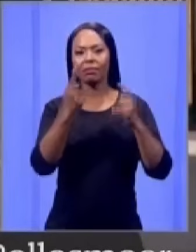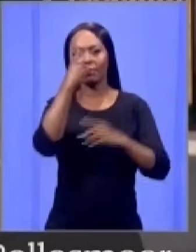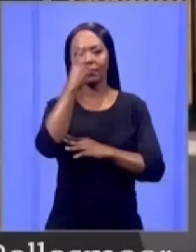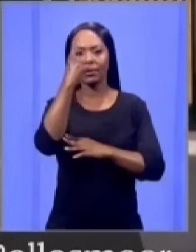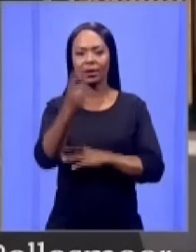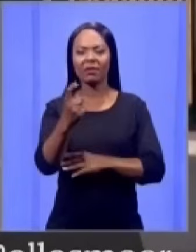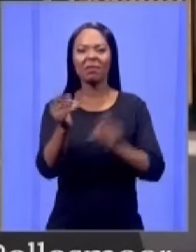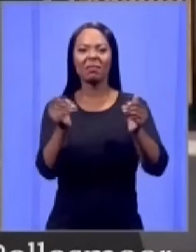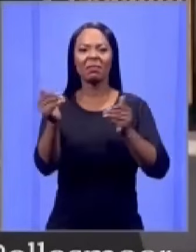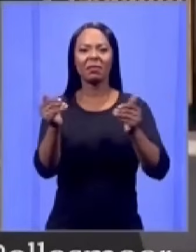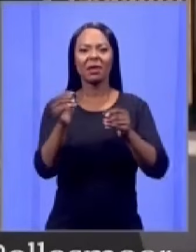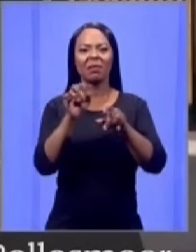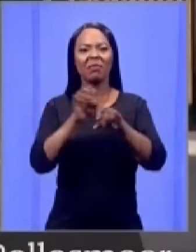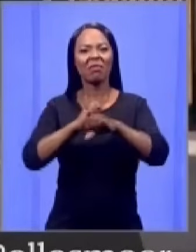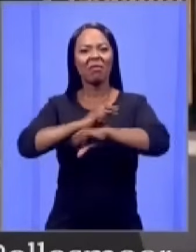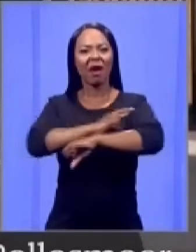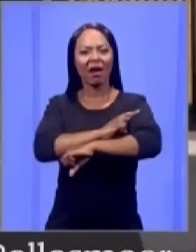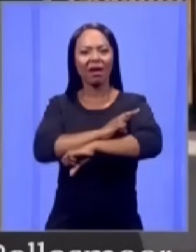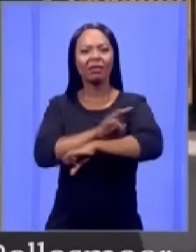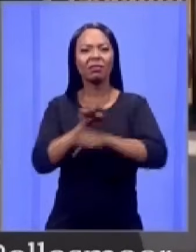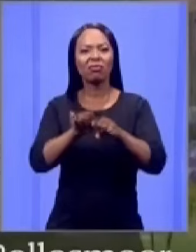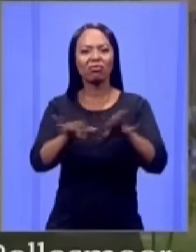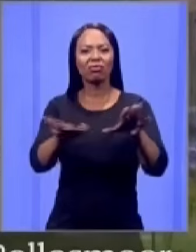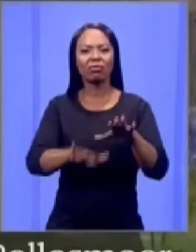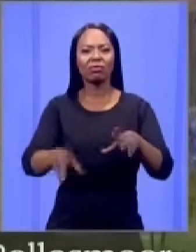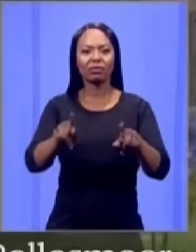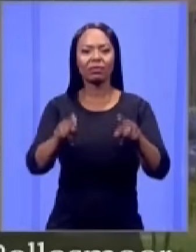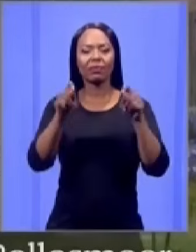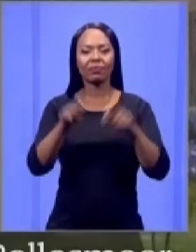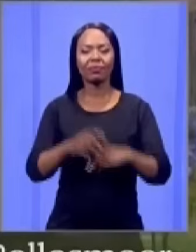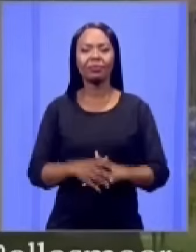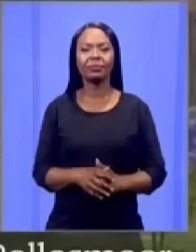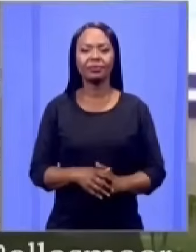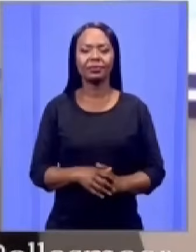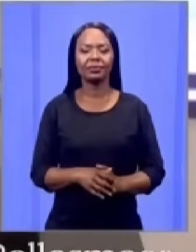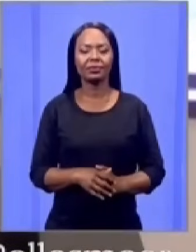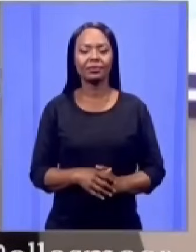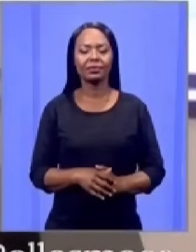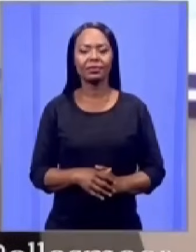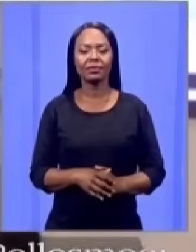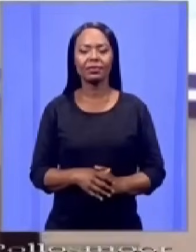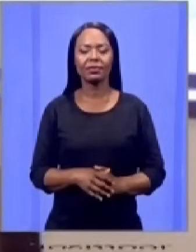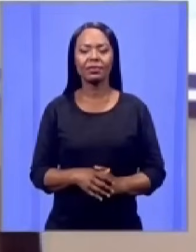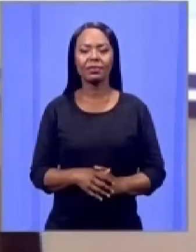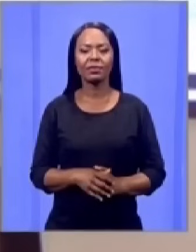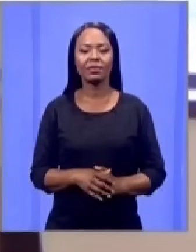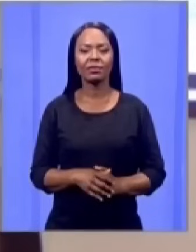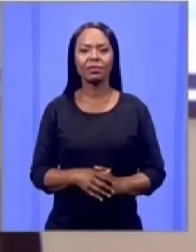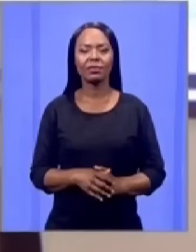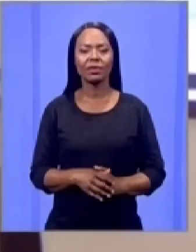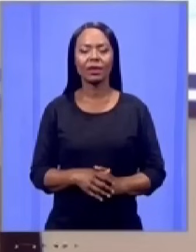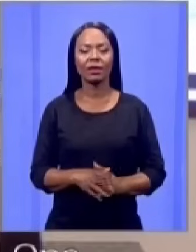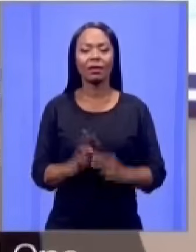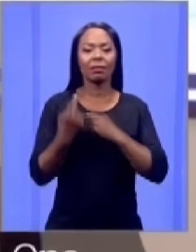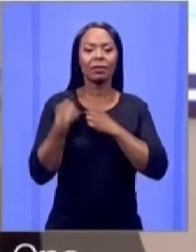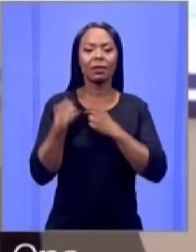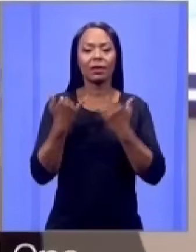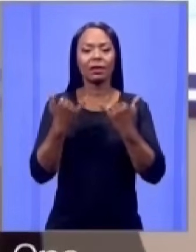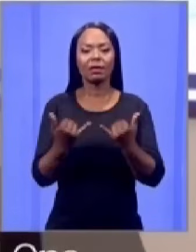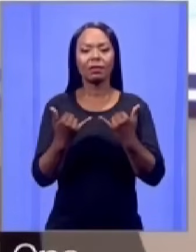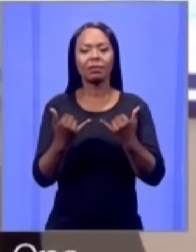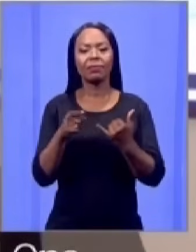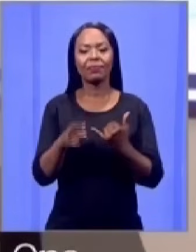tla laola bohloko ba diphtheria le qommeng tjhankana ya Paulsmoor, Cape Town. A lot of the responsibility that does lie